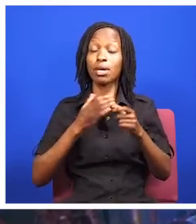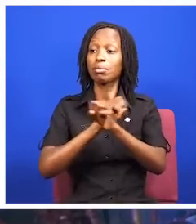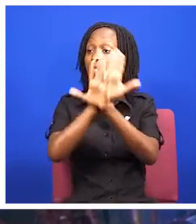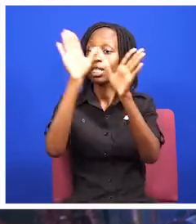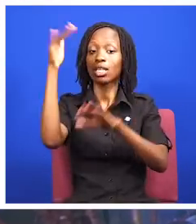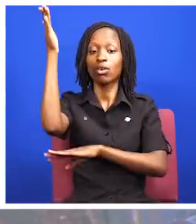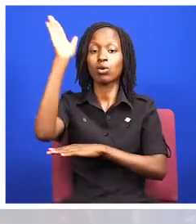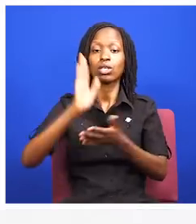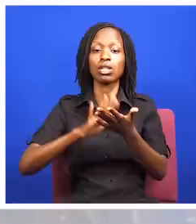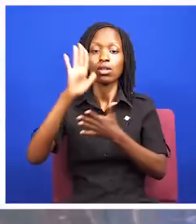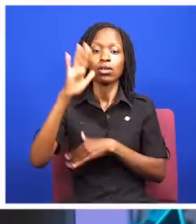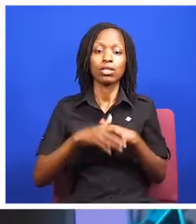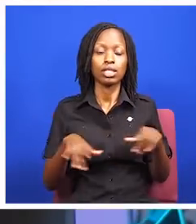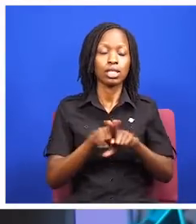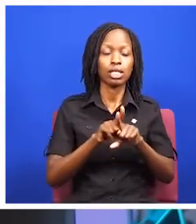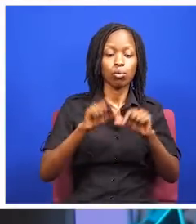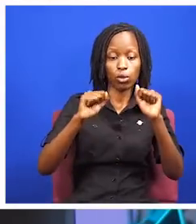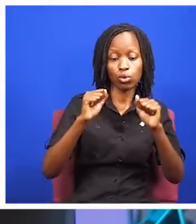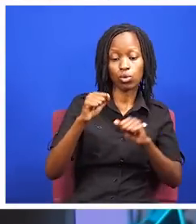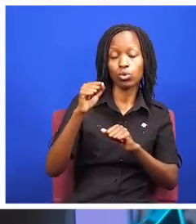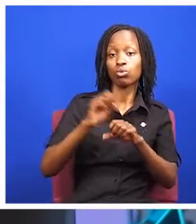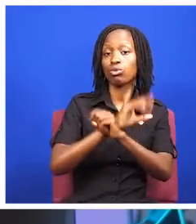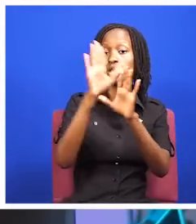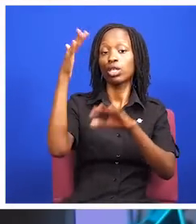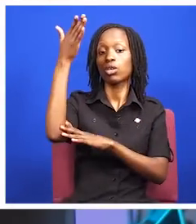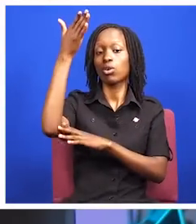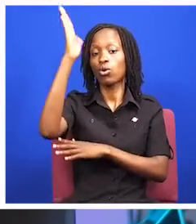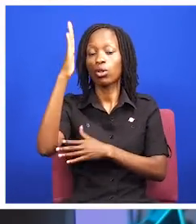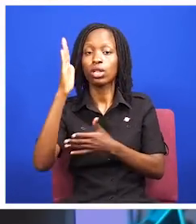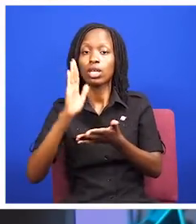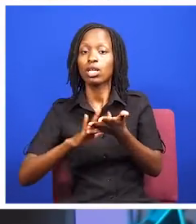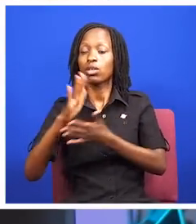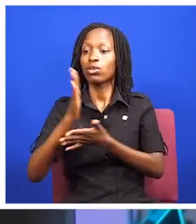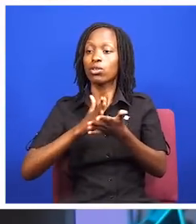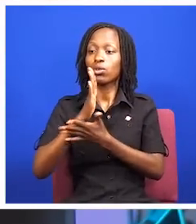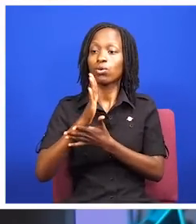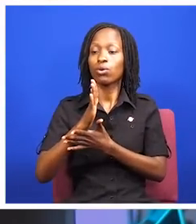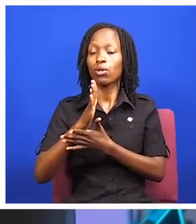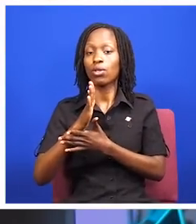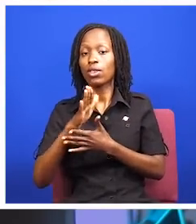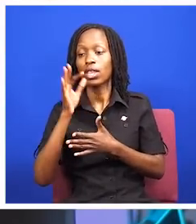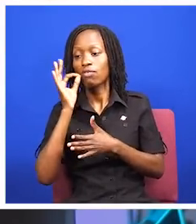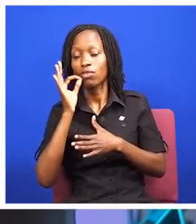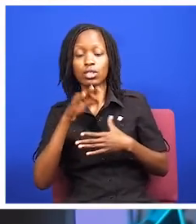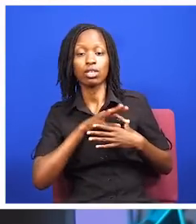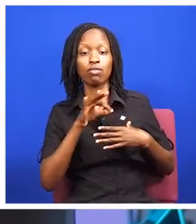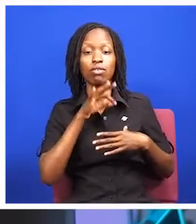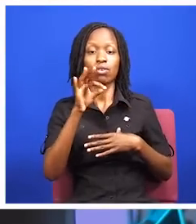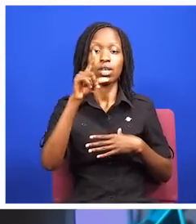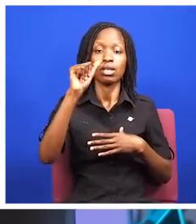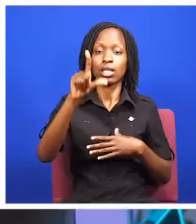radiating God's glory. We also radiate God's glory through the fruit of the Spirit manifested in our